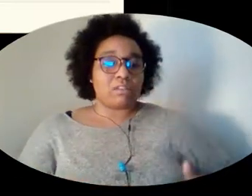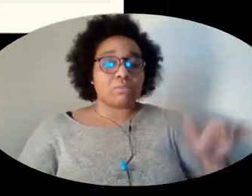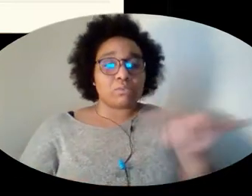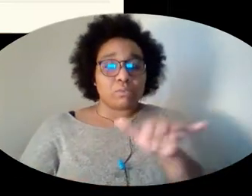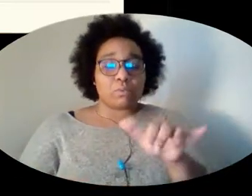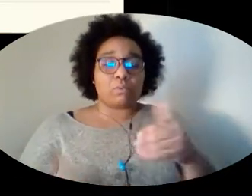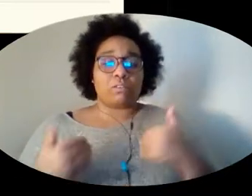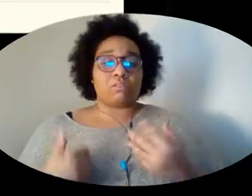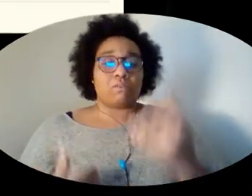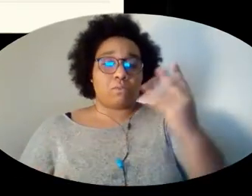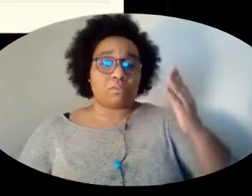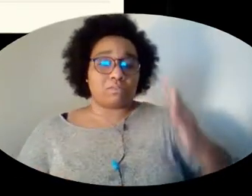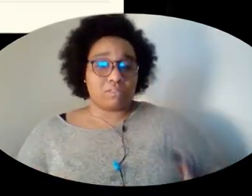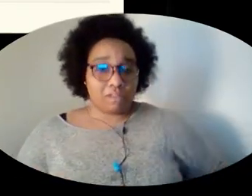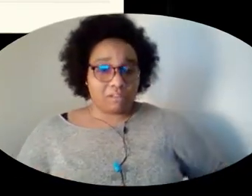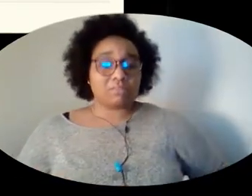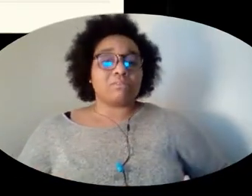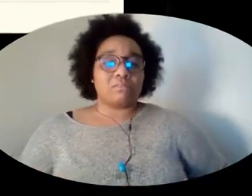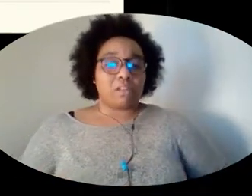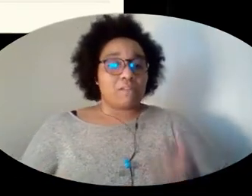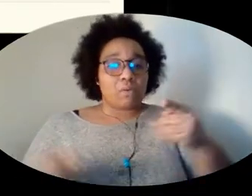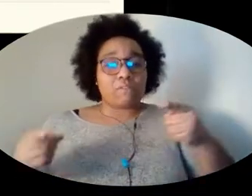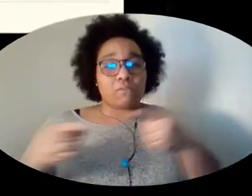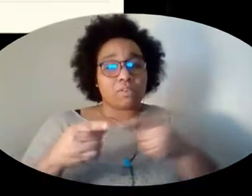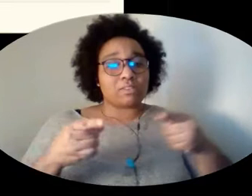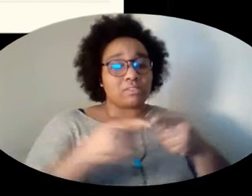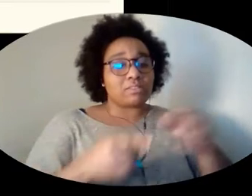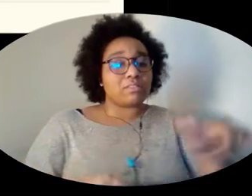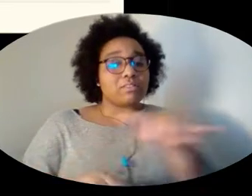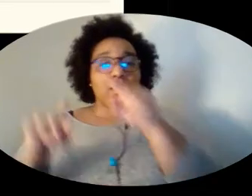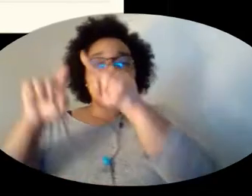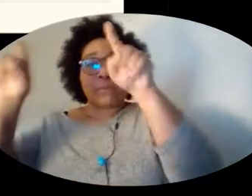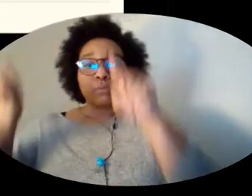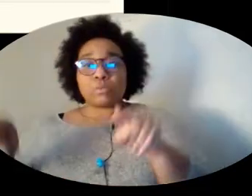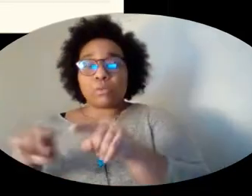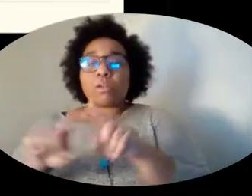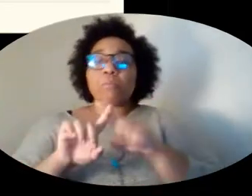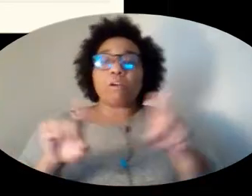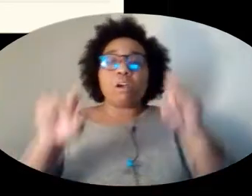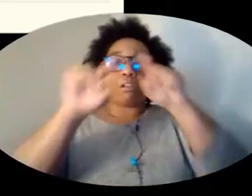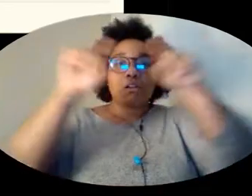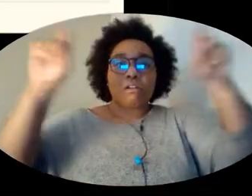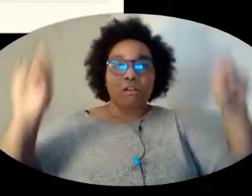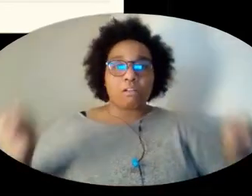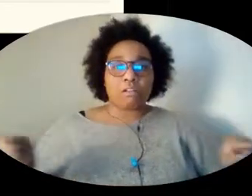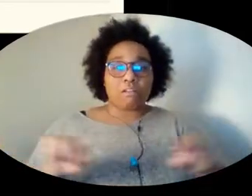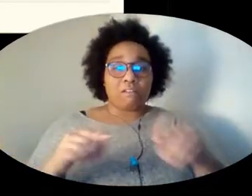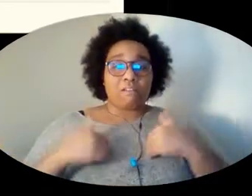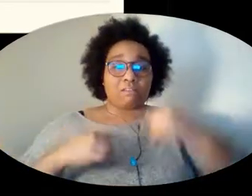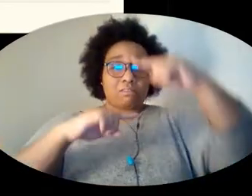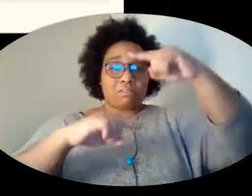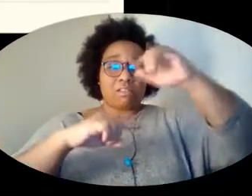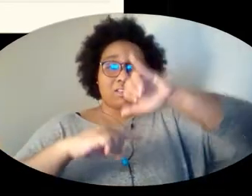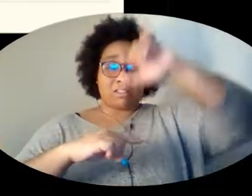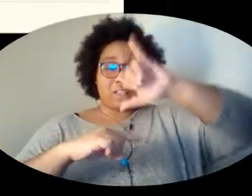it has four sides and four vertices just like a square but a rectangle